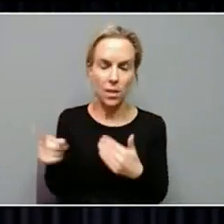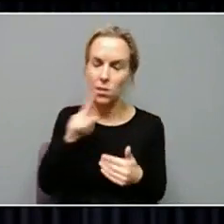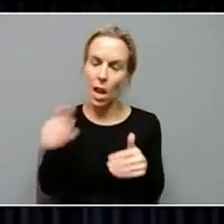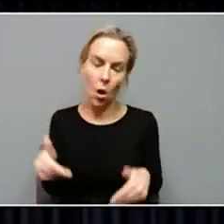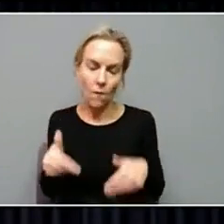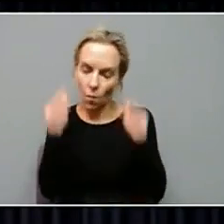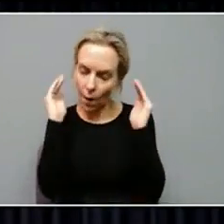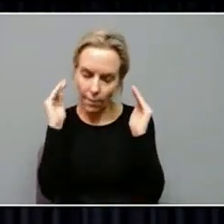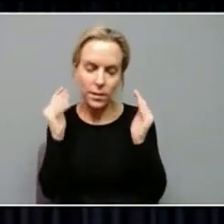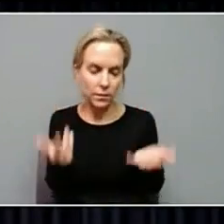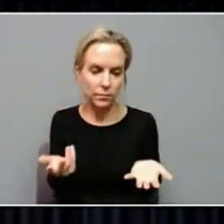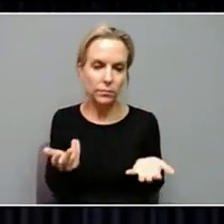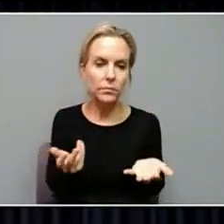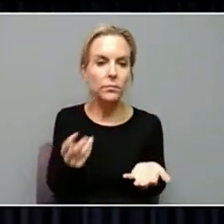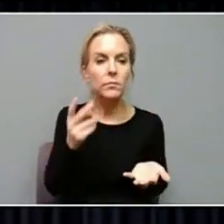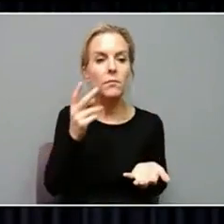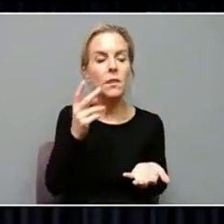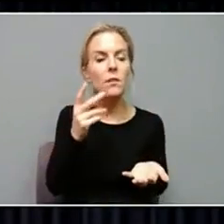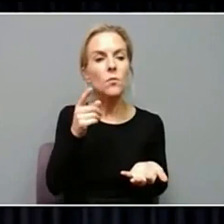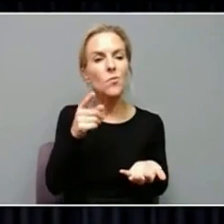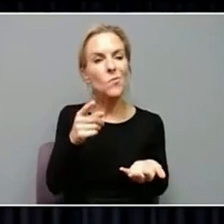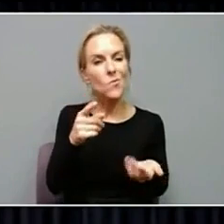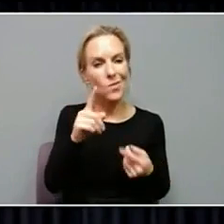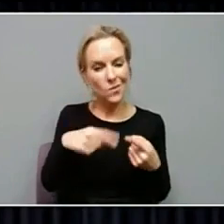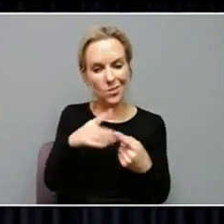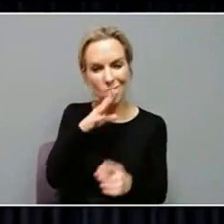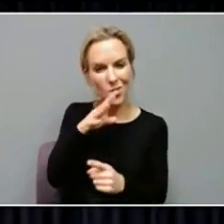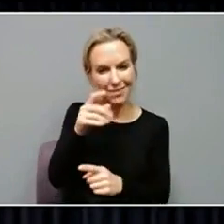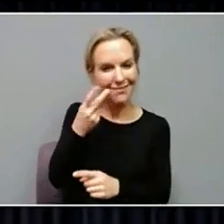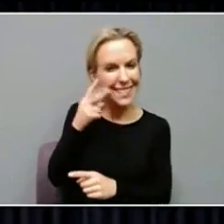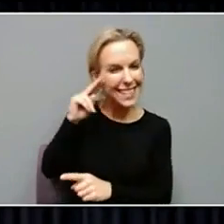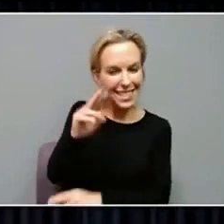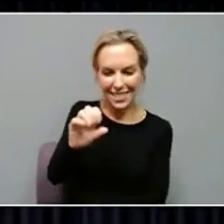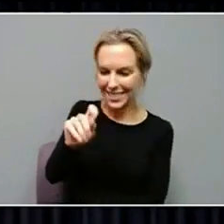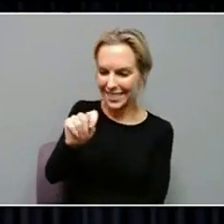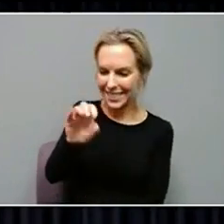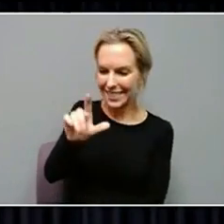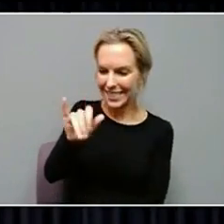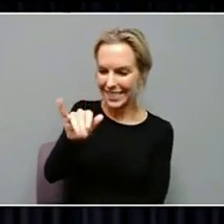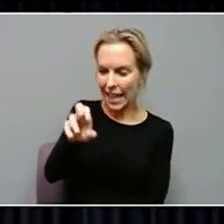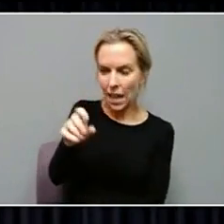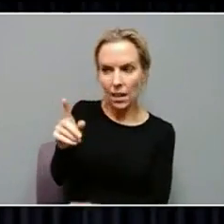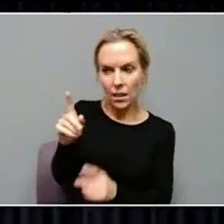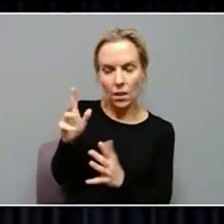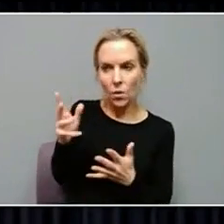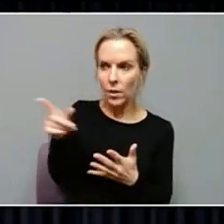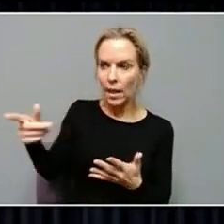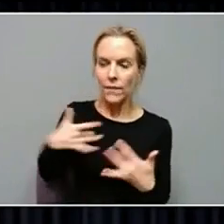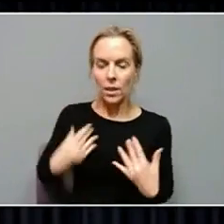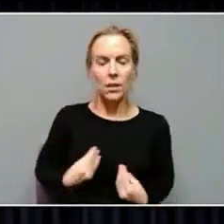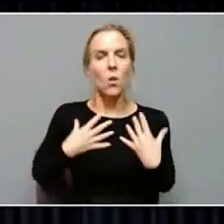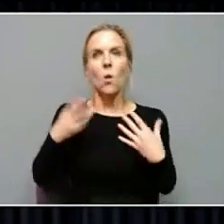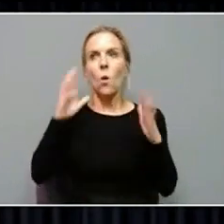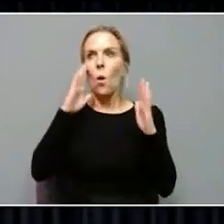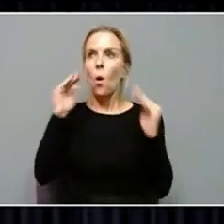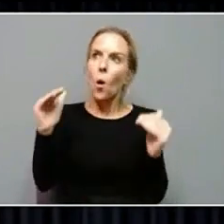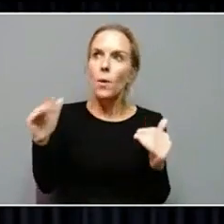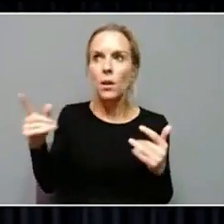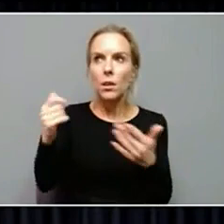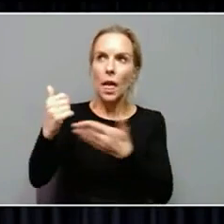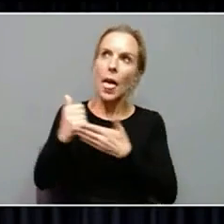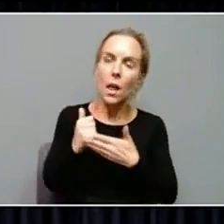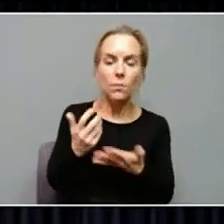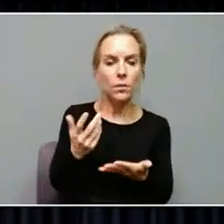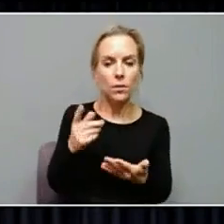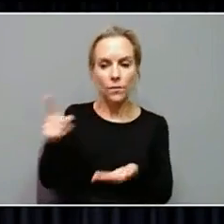overwhelmed. You could see when we talked to St. Clair the other day that it gave them hope. You had two, a doctor and a nurse, who are